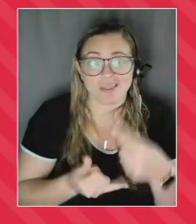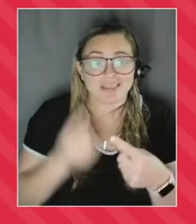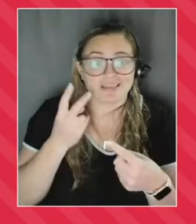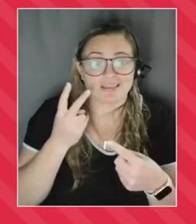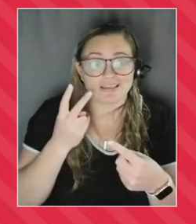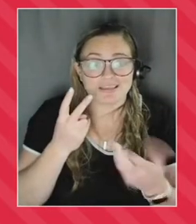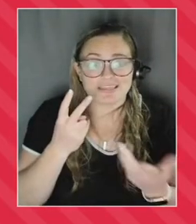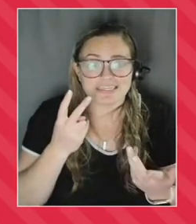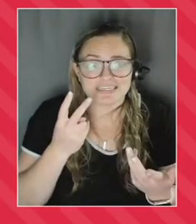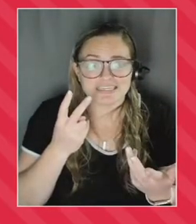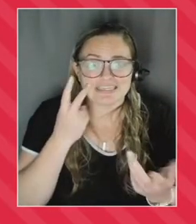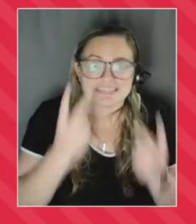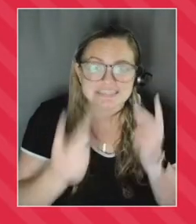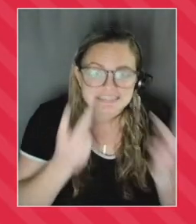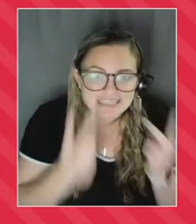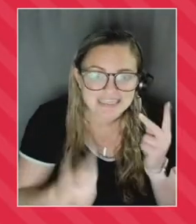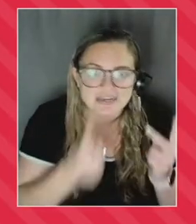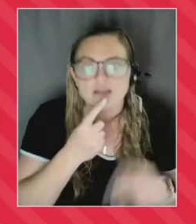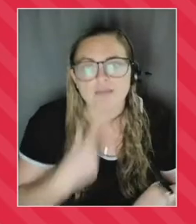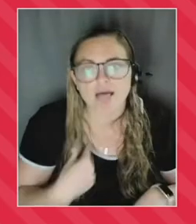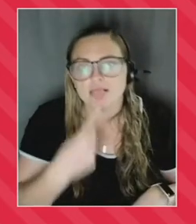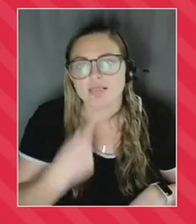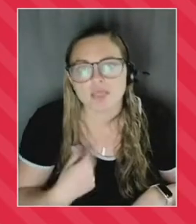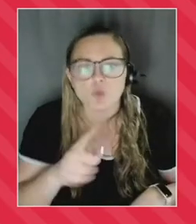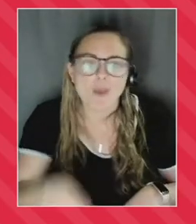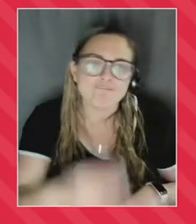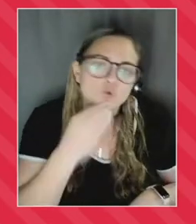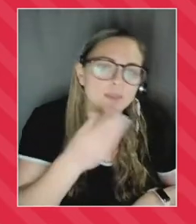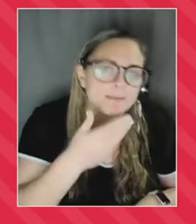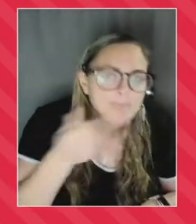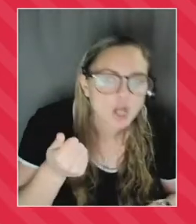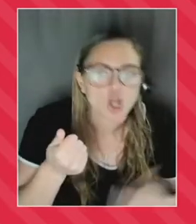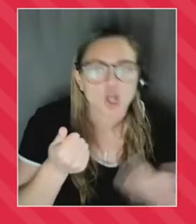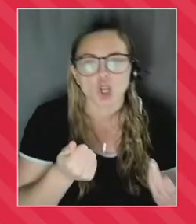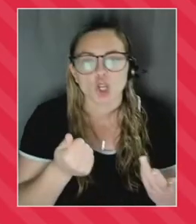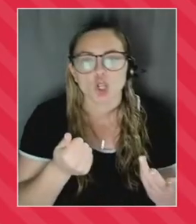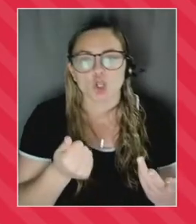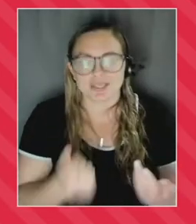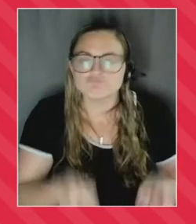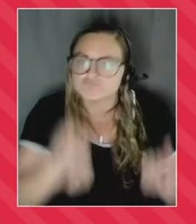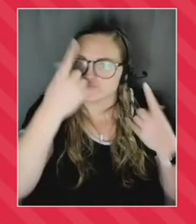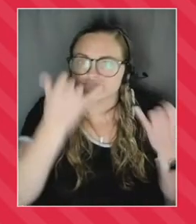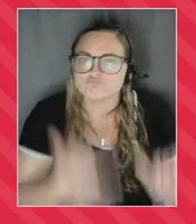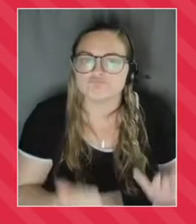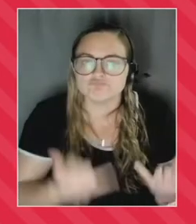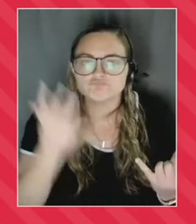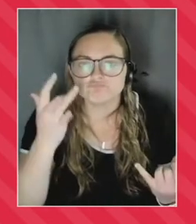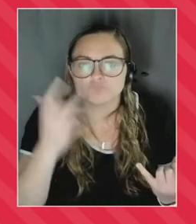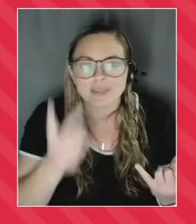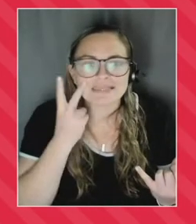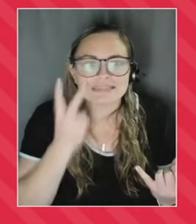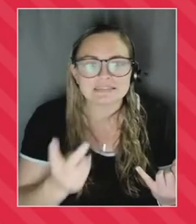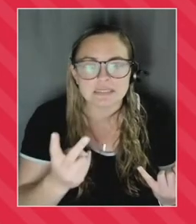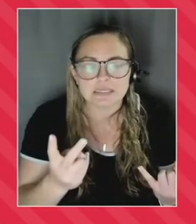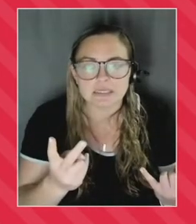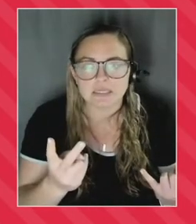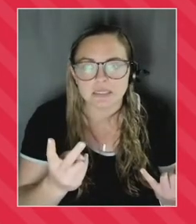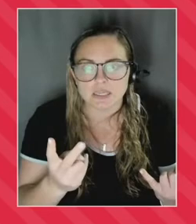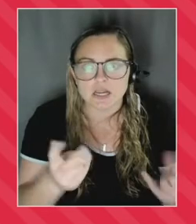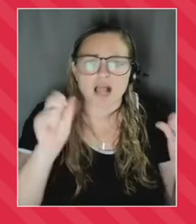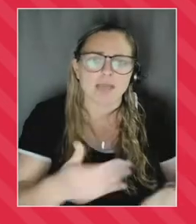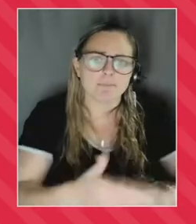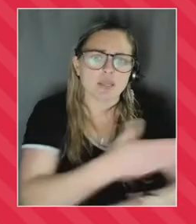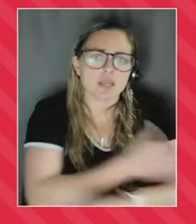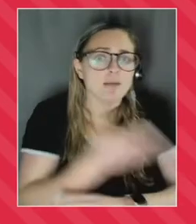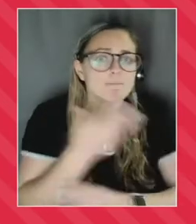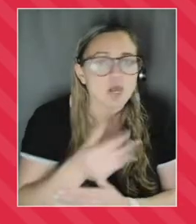been telling him the whole time. You have to eat better. He's getting it now because he's seeing it. I can be a better parent by